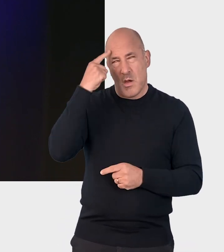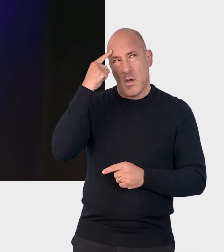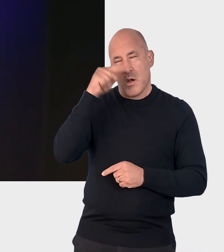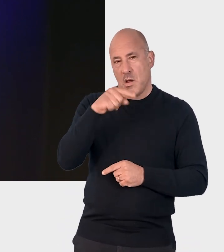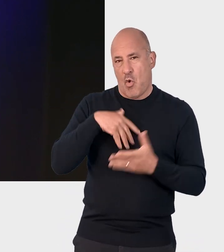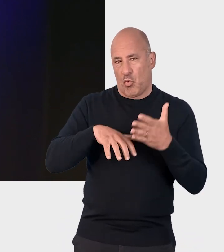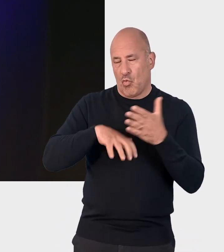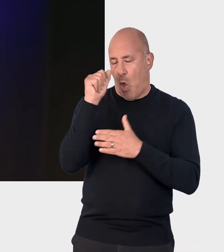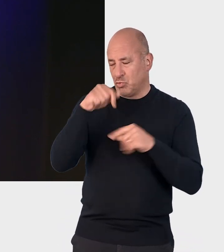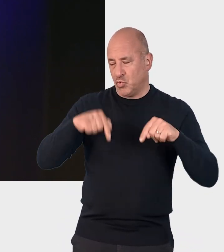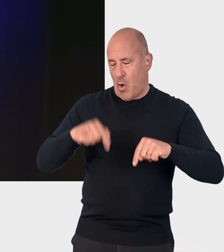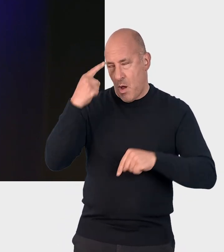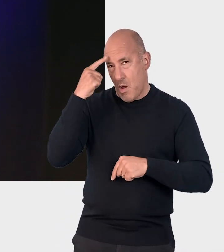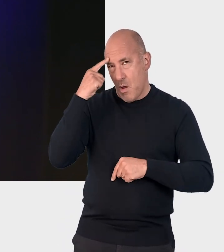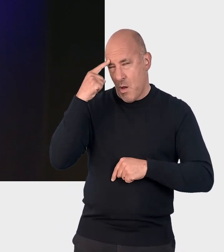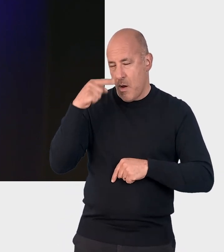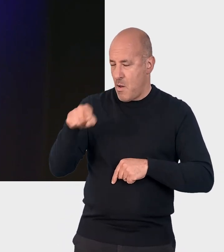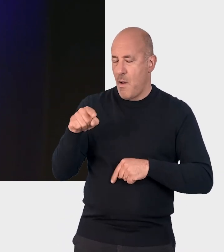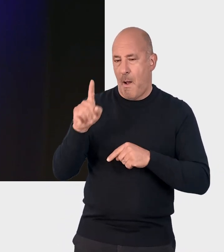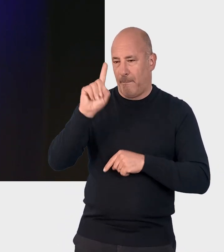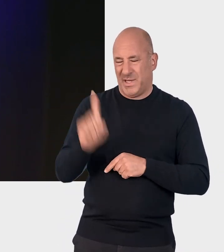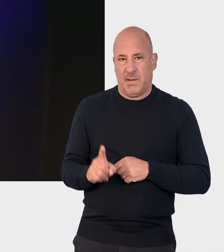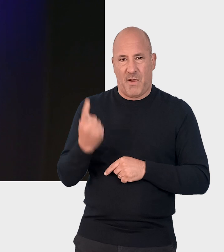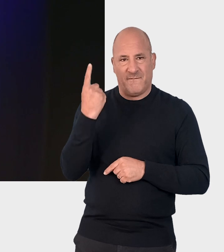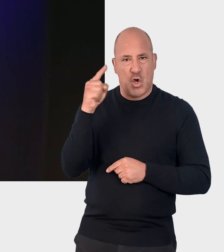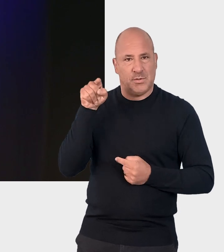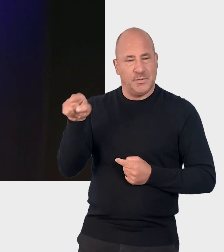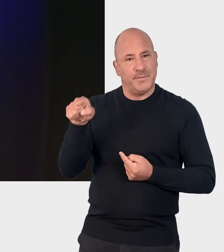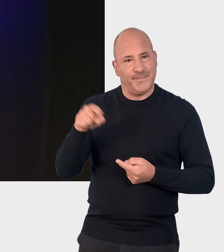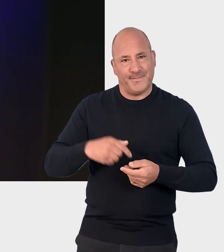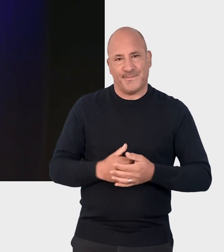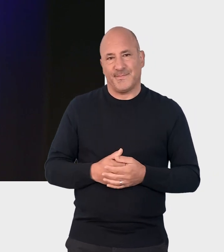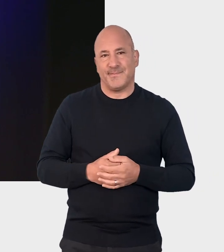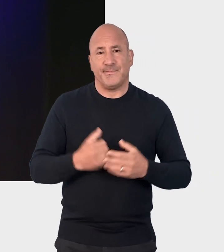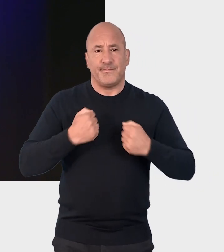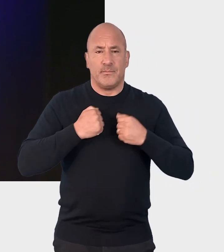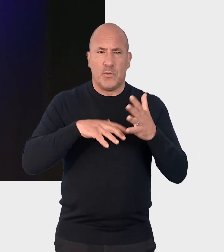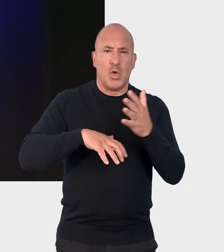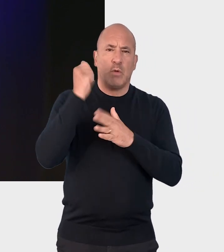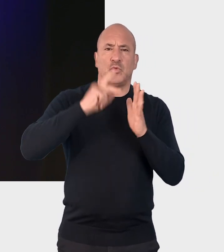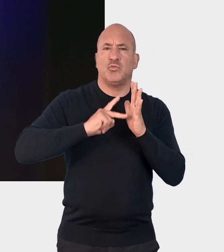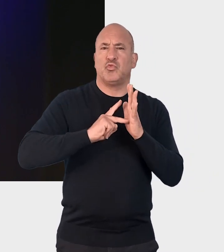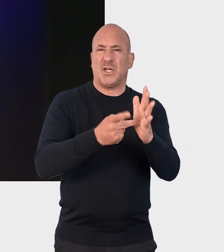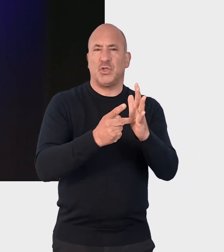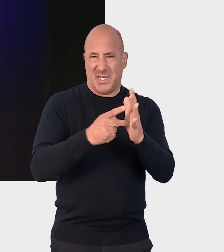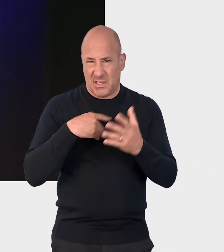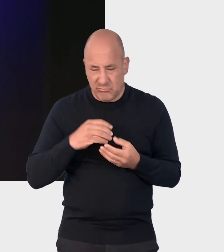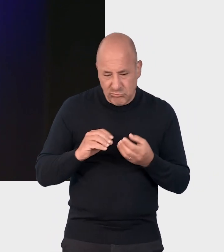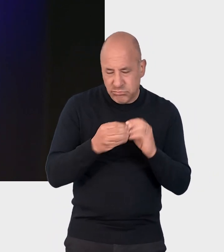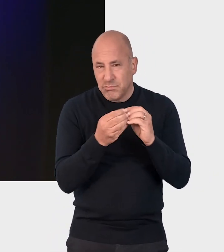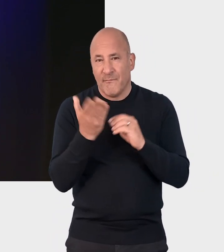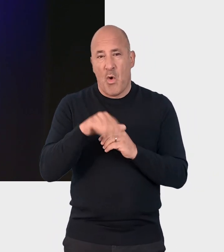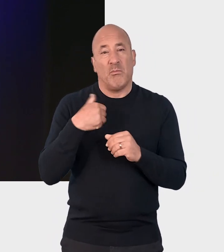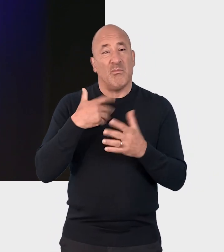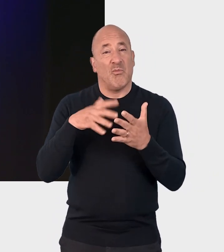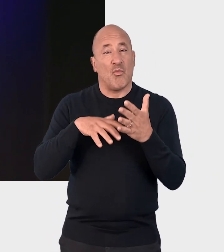the city. And it ultimately underpins our approach to culture here in the city. Our cultural strategy, developed